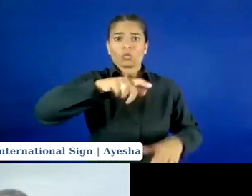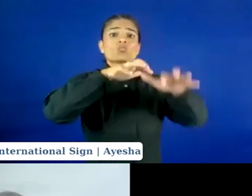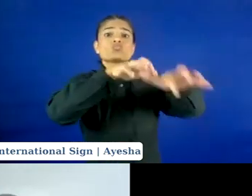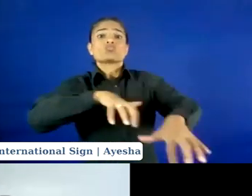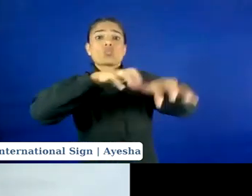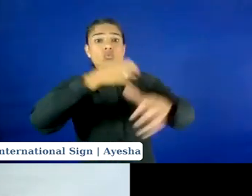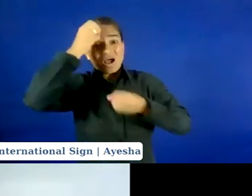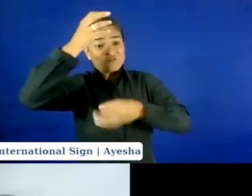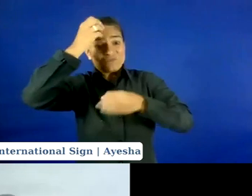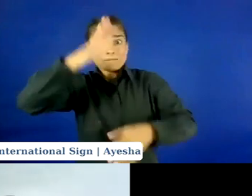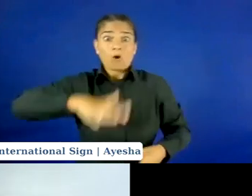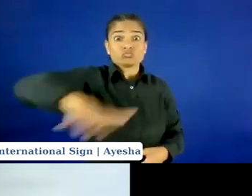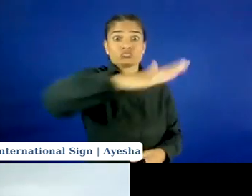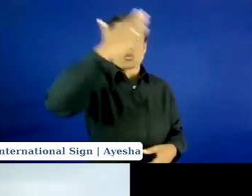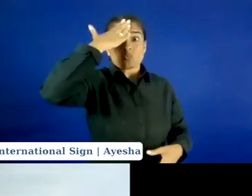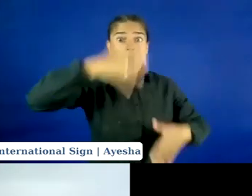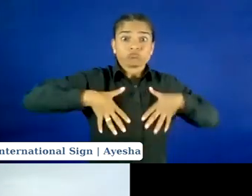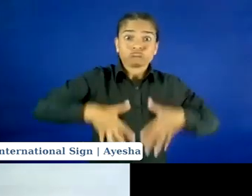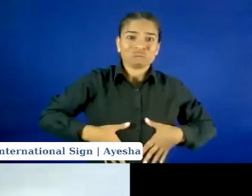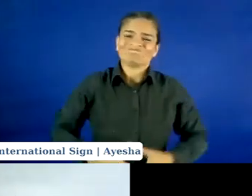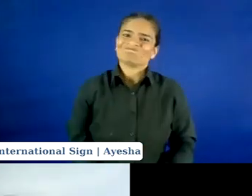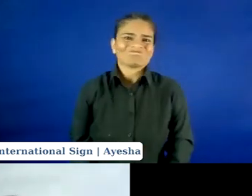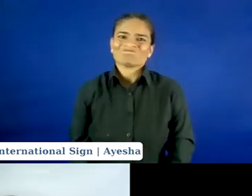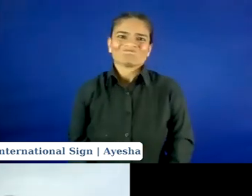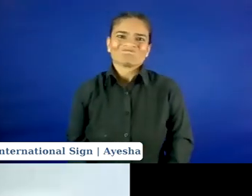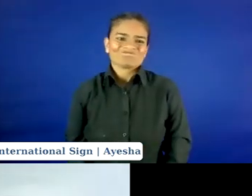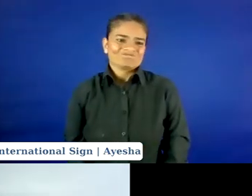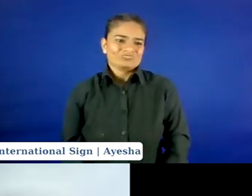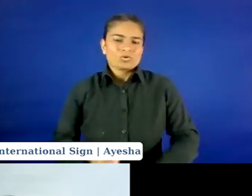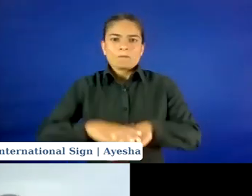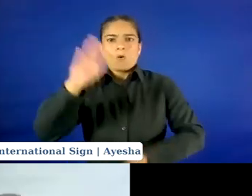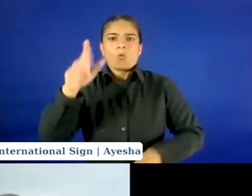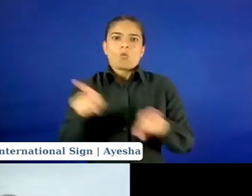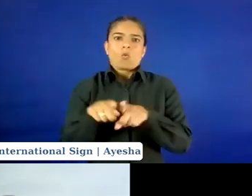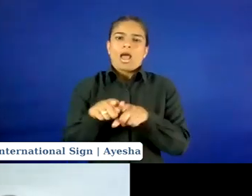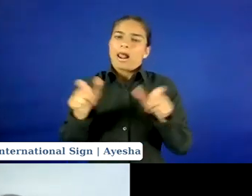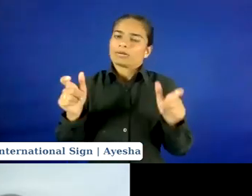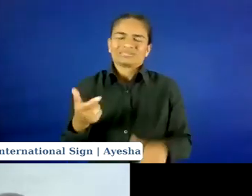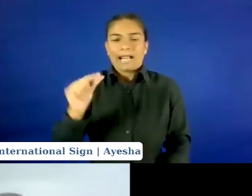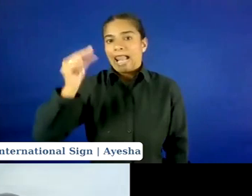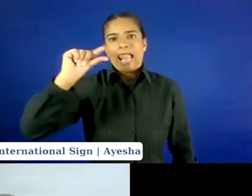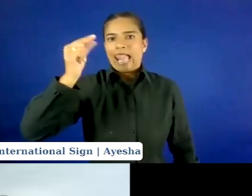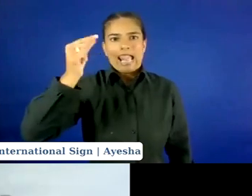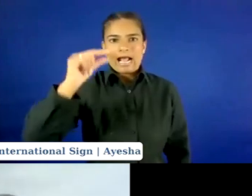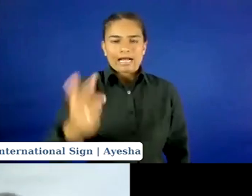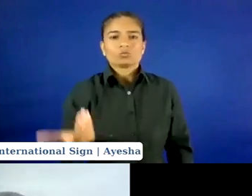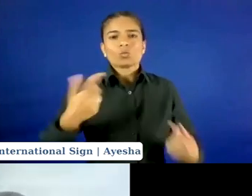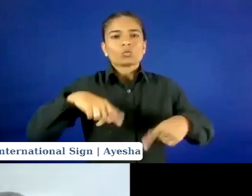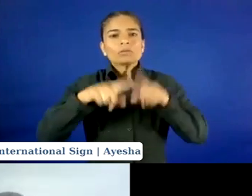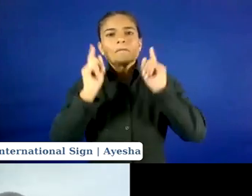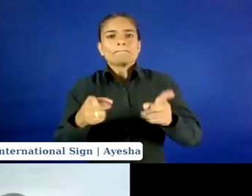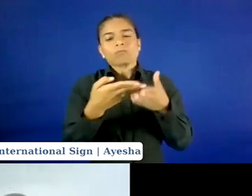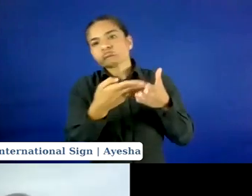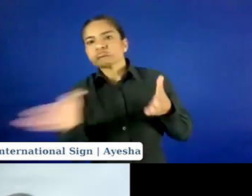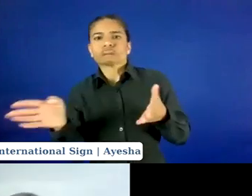much narrower, but we need to invest in alternative formats, not just the spoken language, not just sign language, the